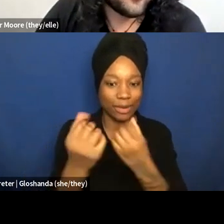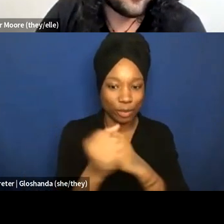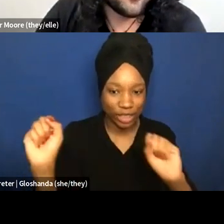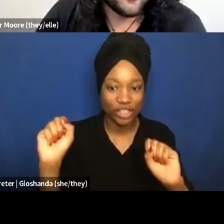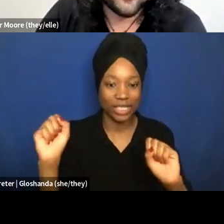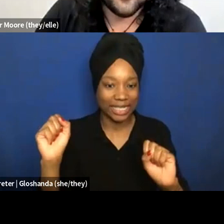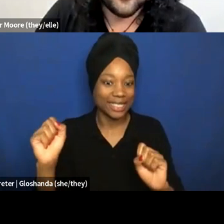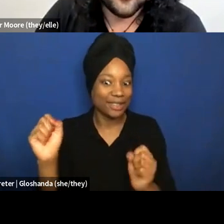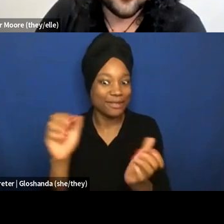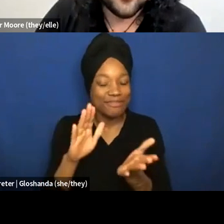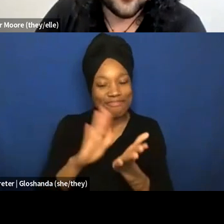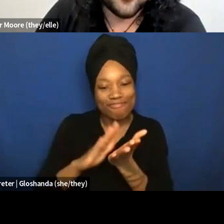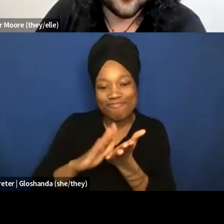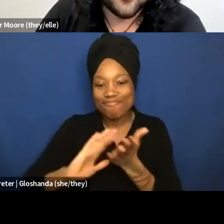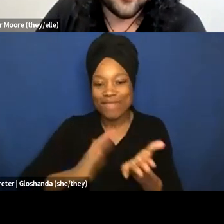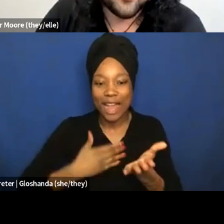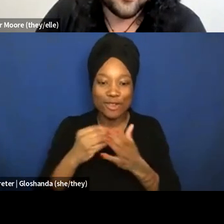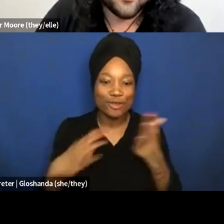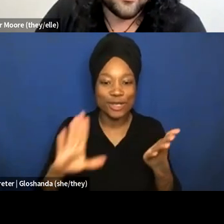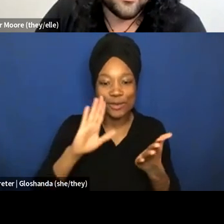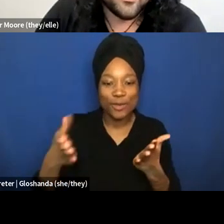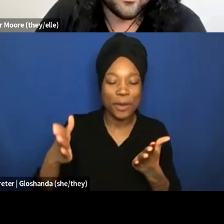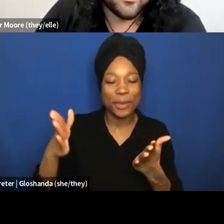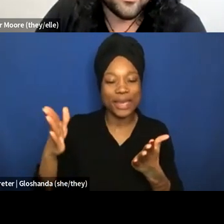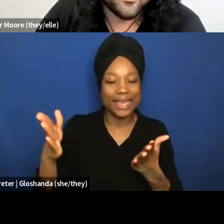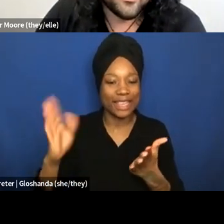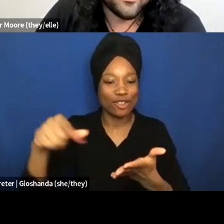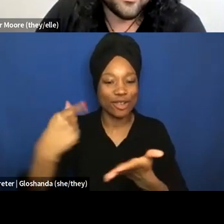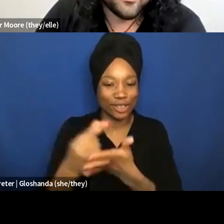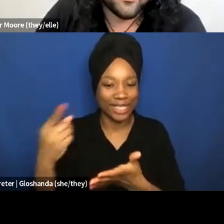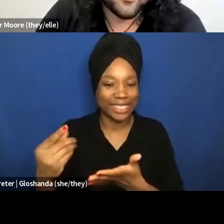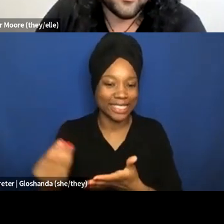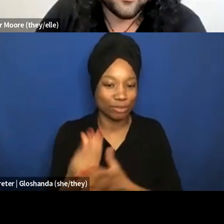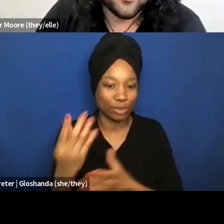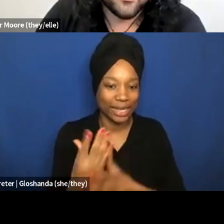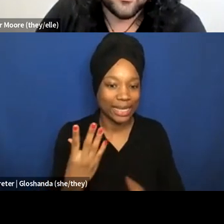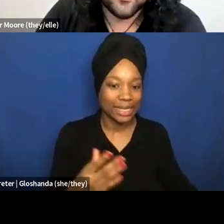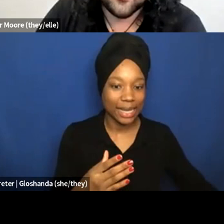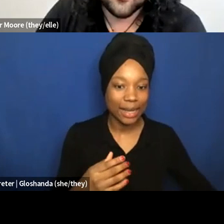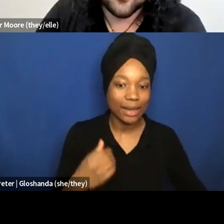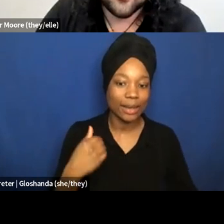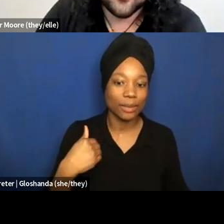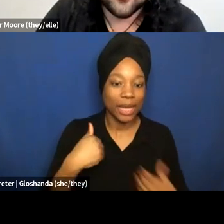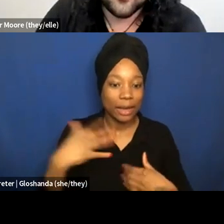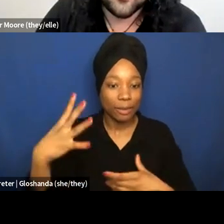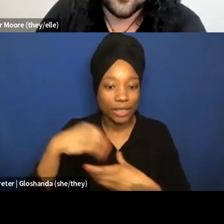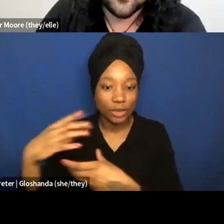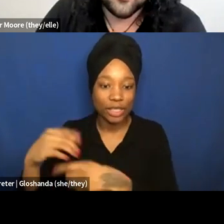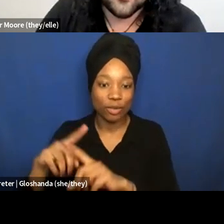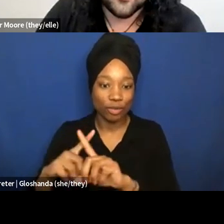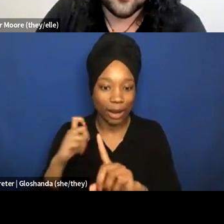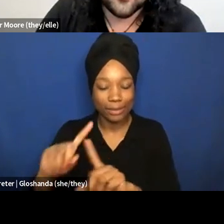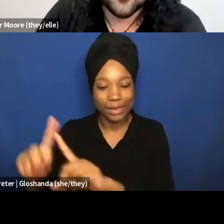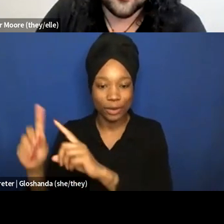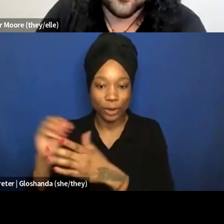from Liberation Spring, and some participants and students from moments when I was in the academic